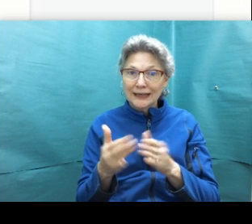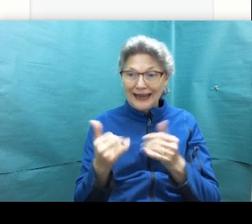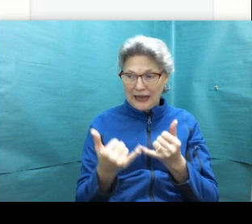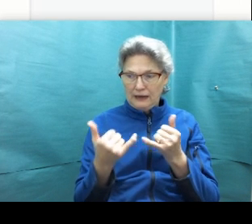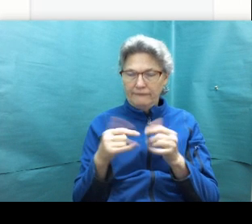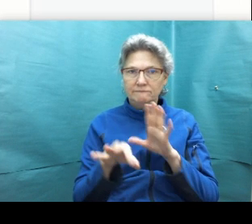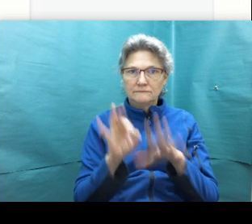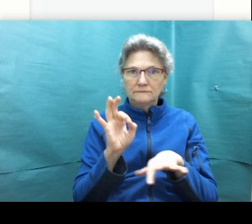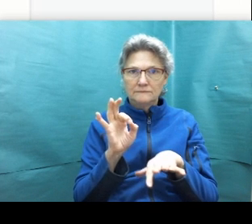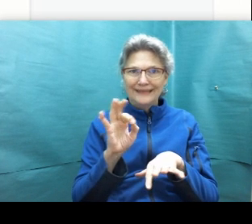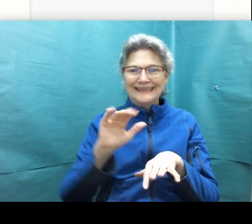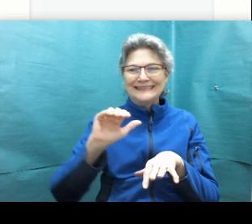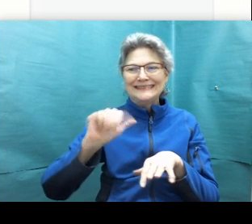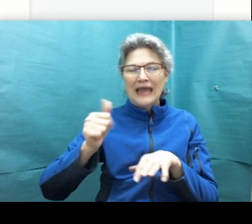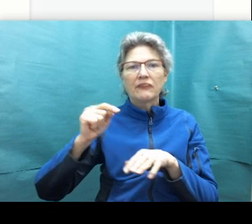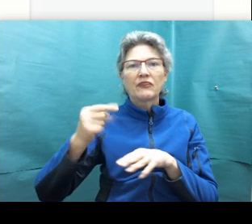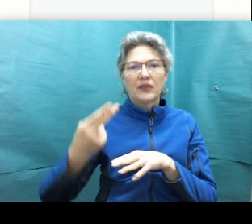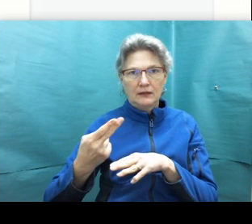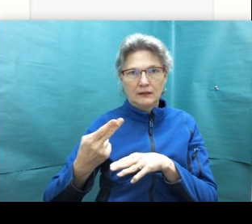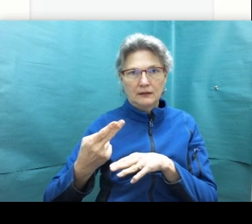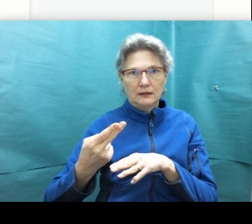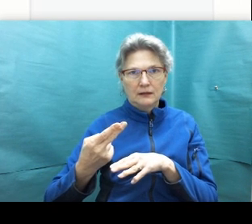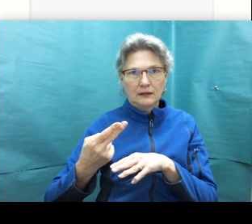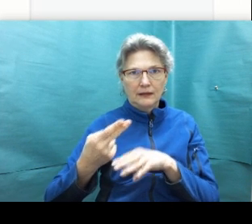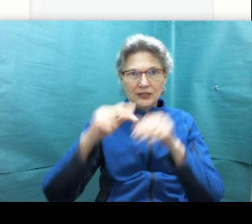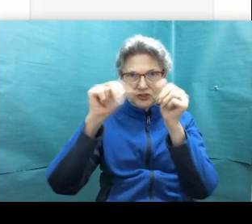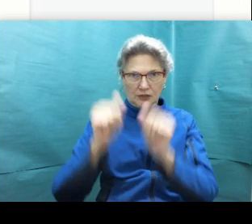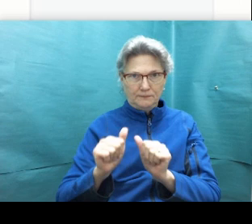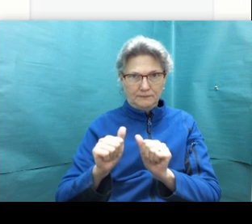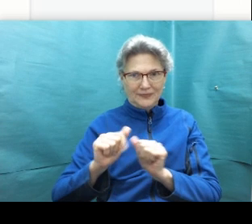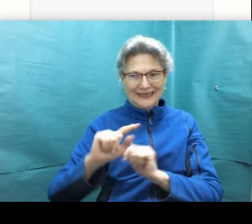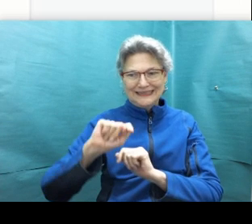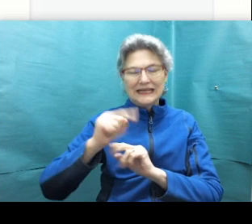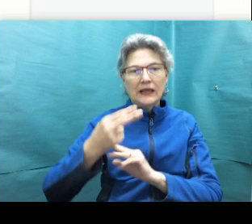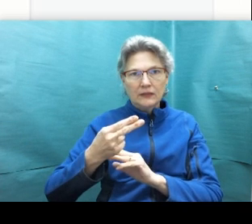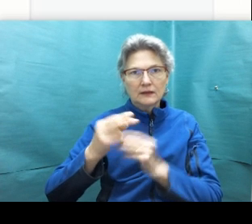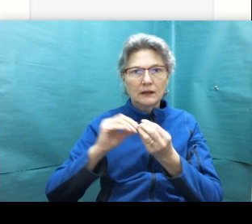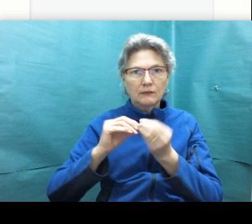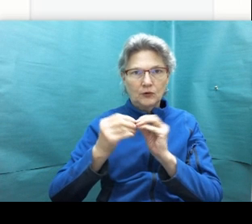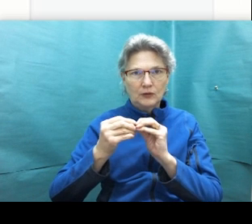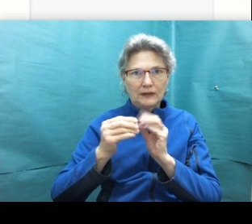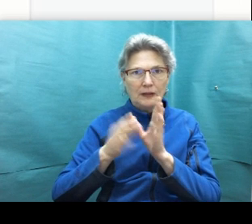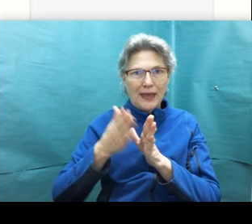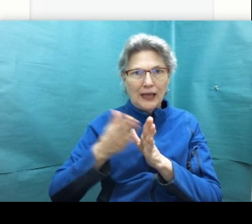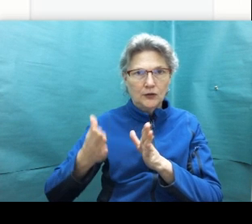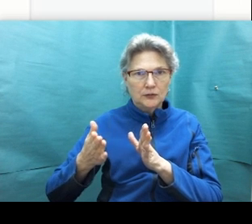going to find the 10th figure or the 10th number in this pattern.